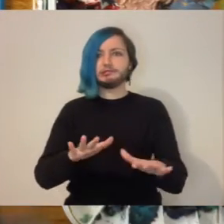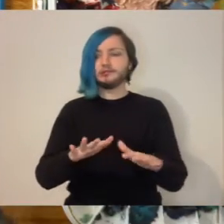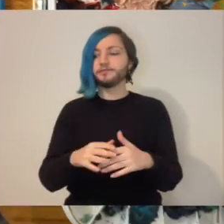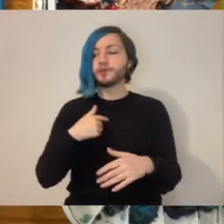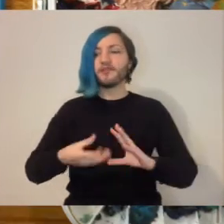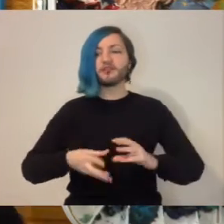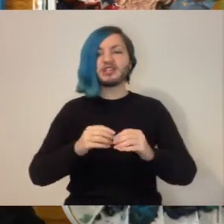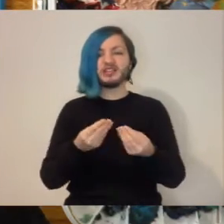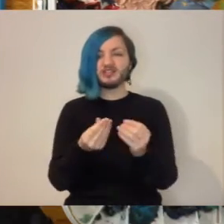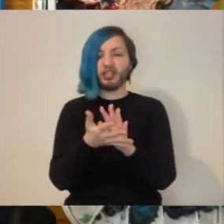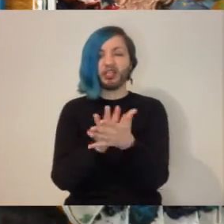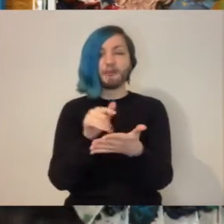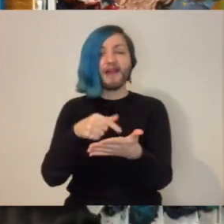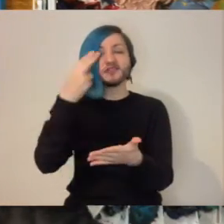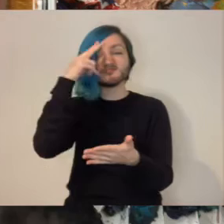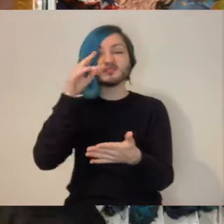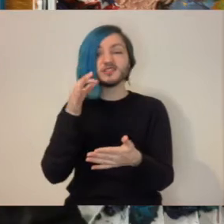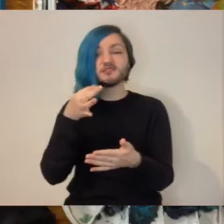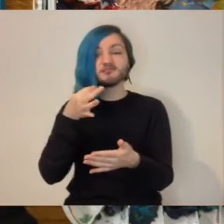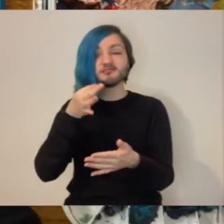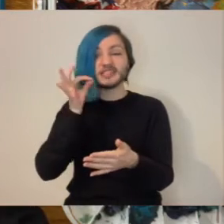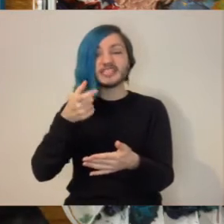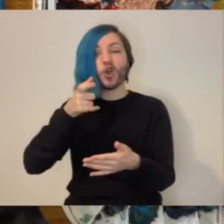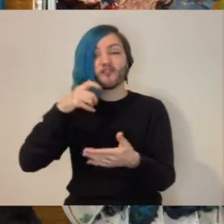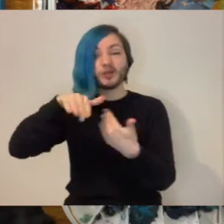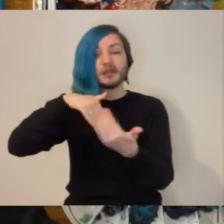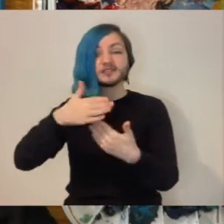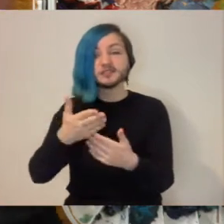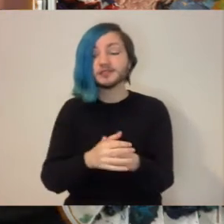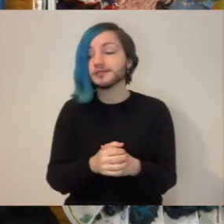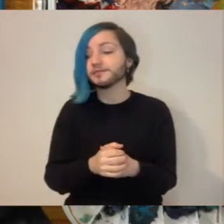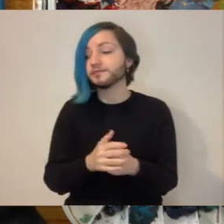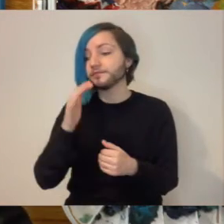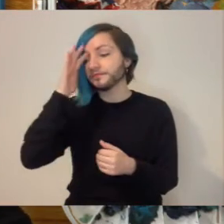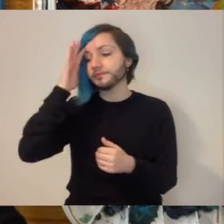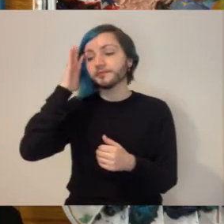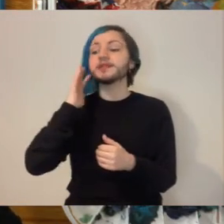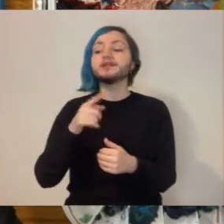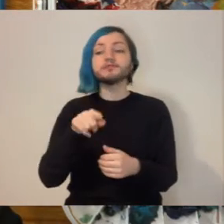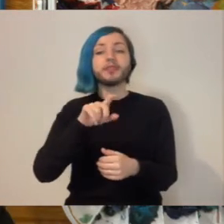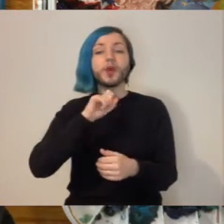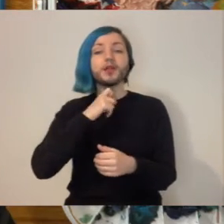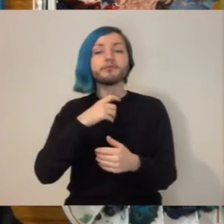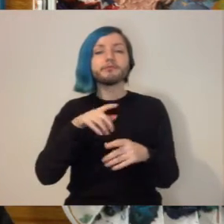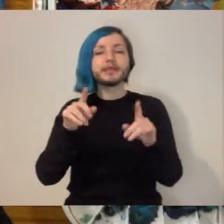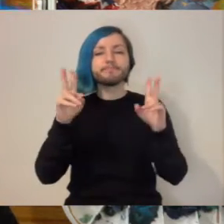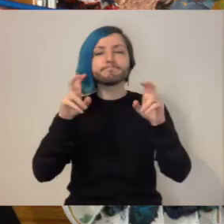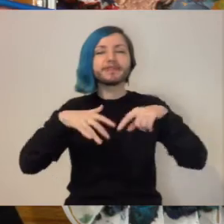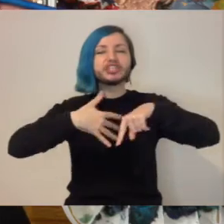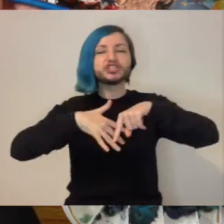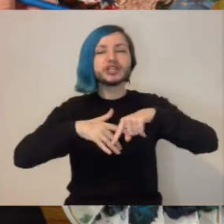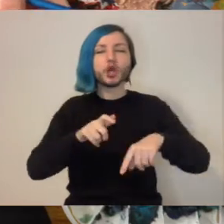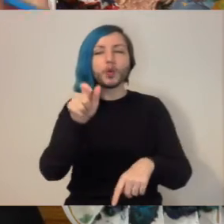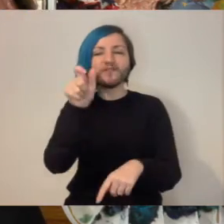white piece of paper like this, is I've made up this rather gooey mess here, which is tea bags and coffee. This is going to be my my shadow figure to start